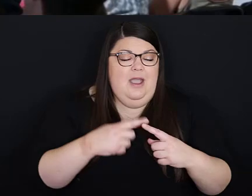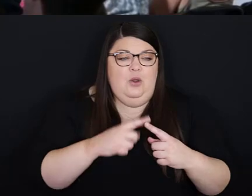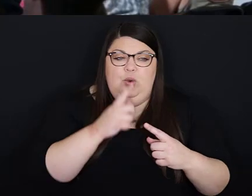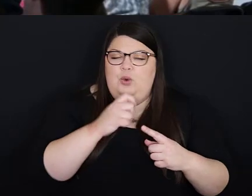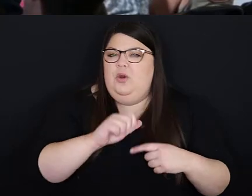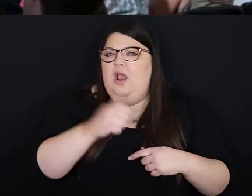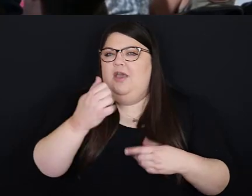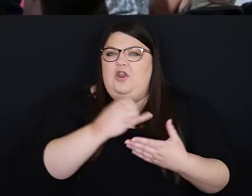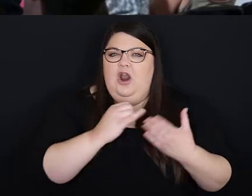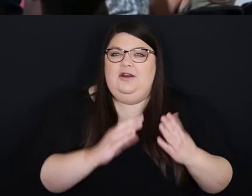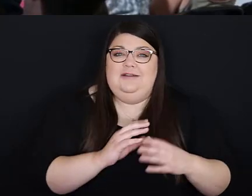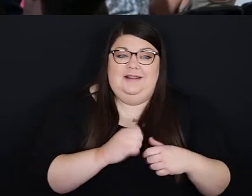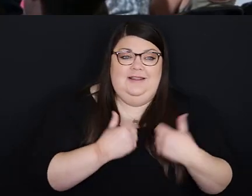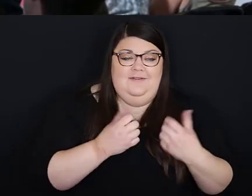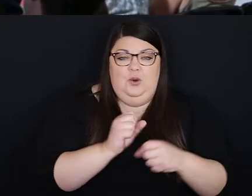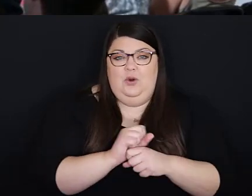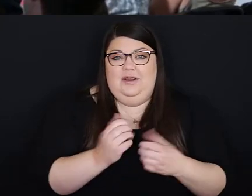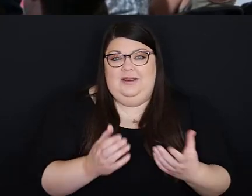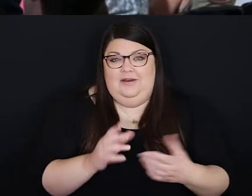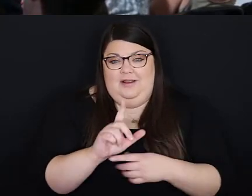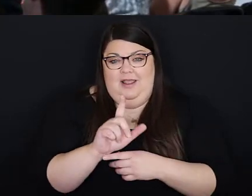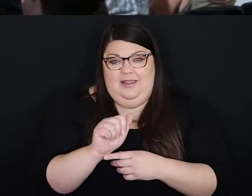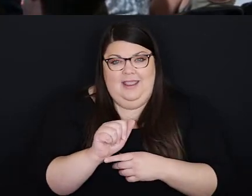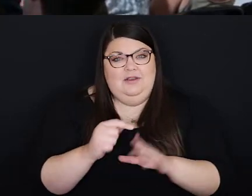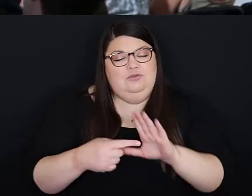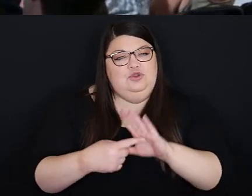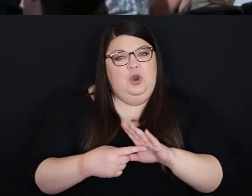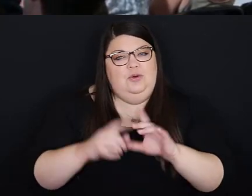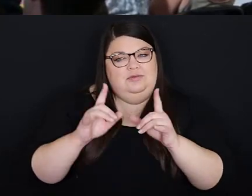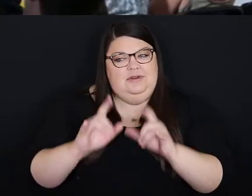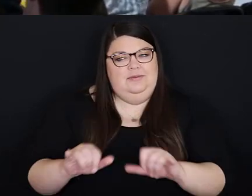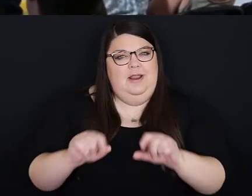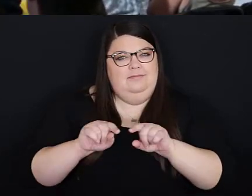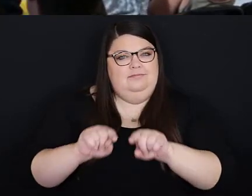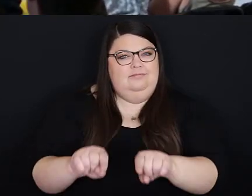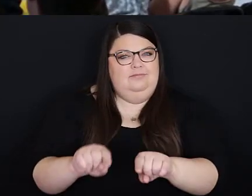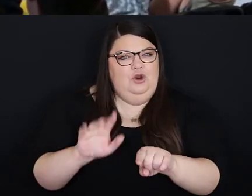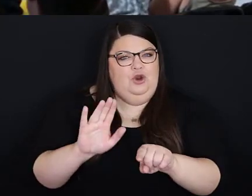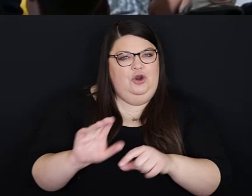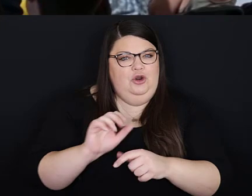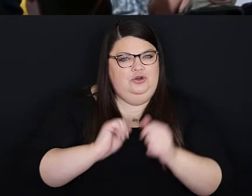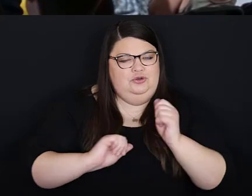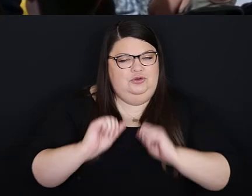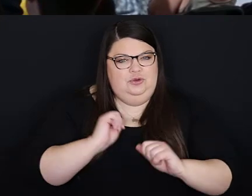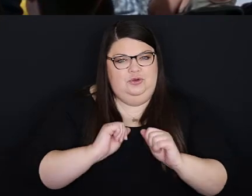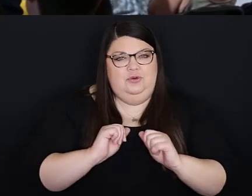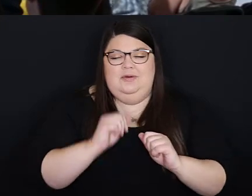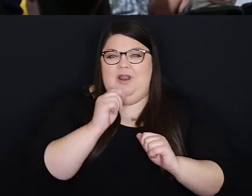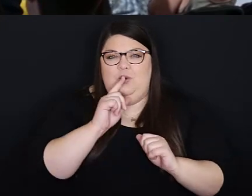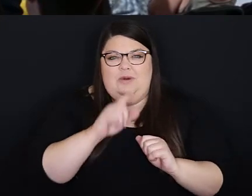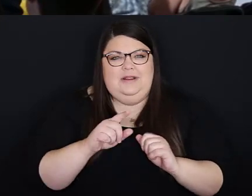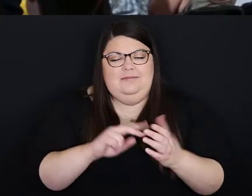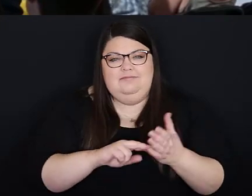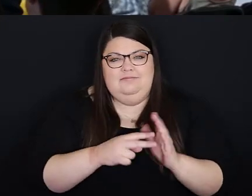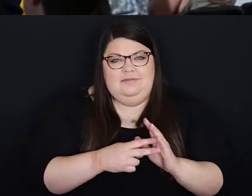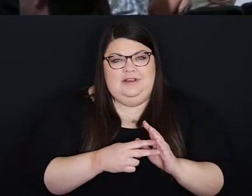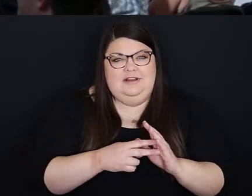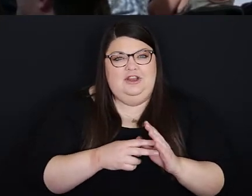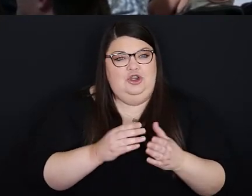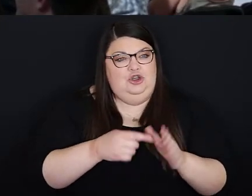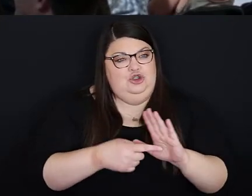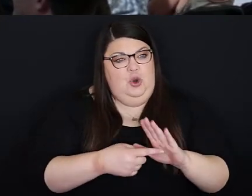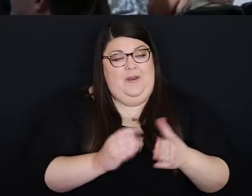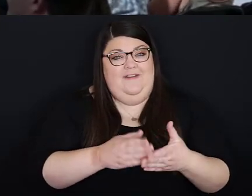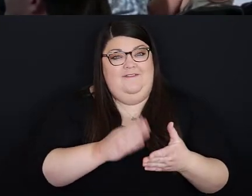living and working in LA who could be shown alongside Barbara's show, and not necessarily with the idea that they would be showing